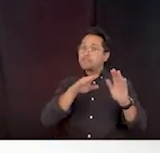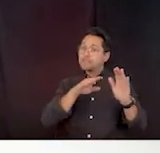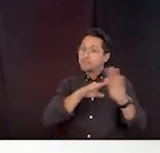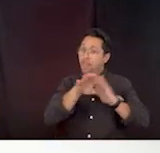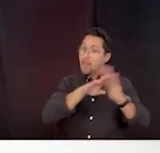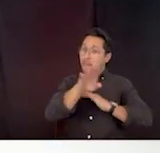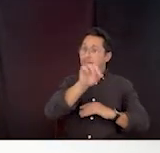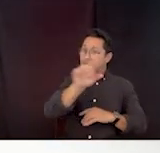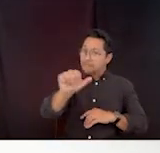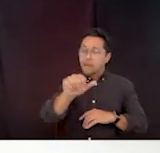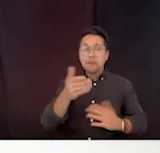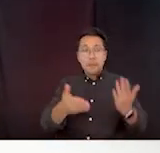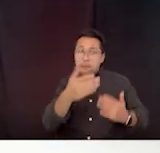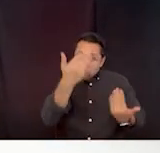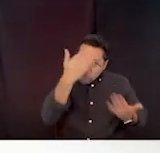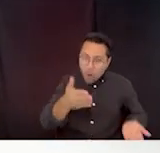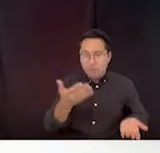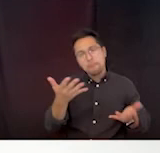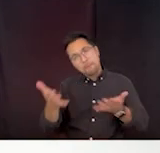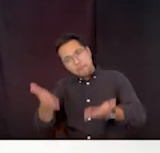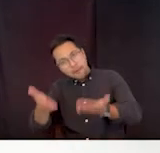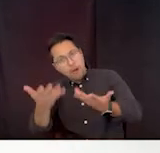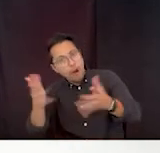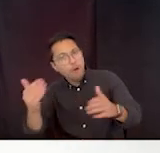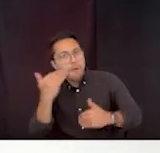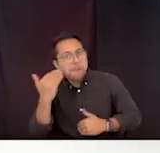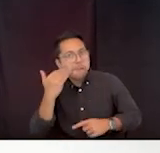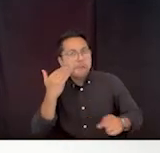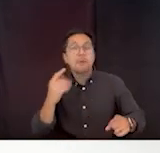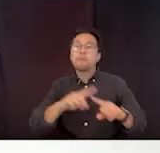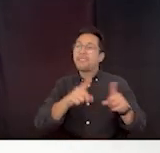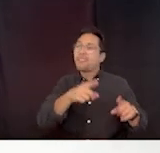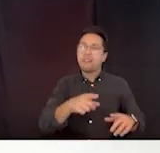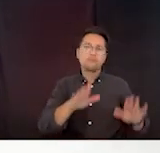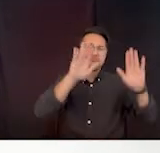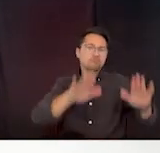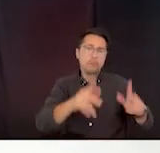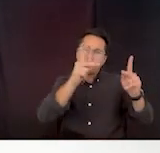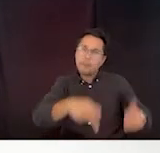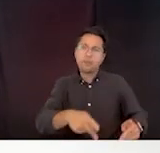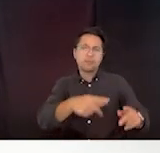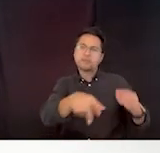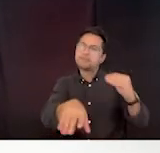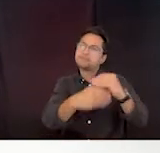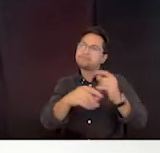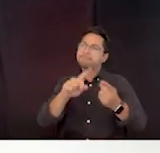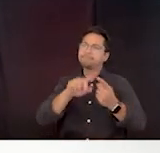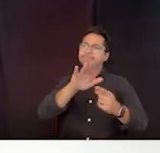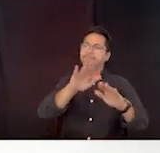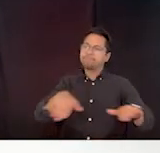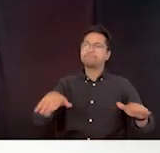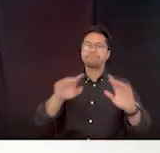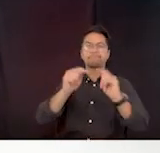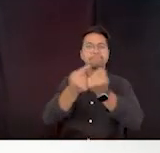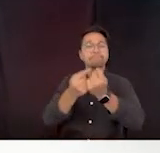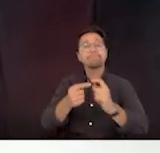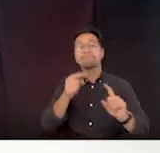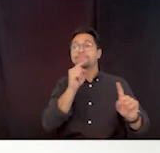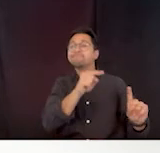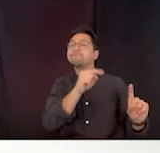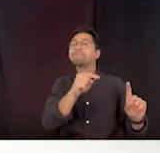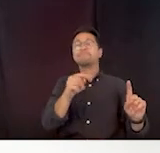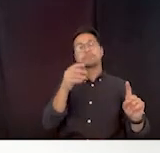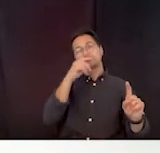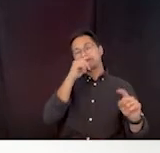not know, or you may already know about developmental pediatricians, but they're an excellent person to add to your child's team. And a developmental pediatrician is going